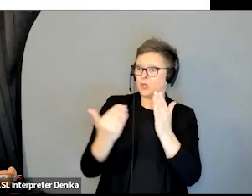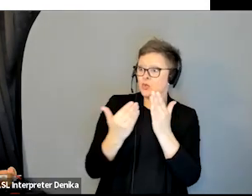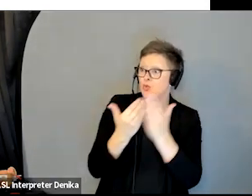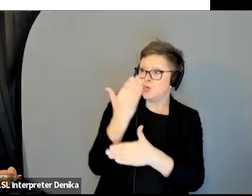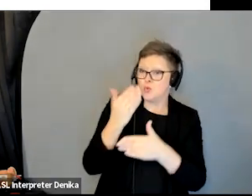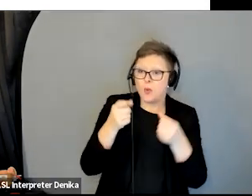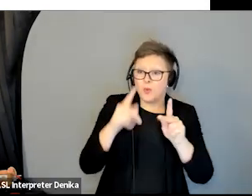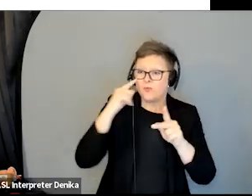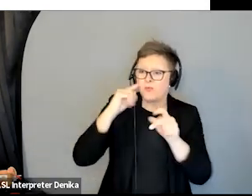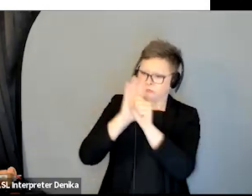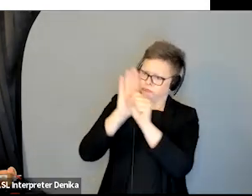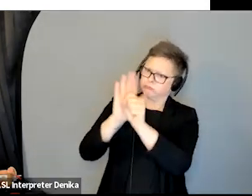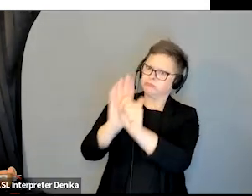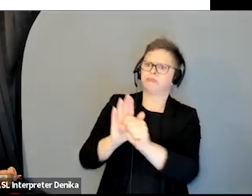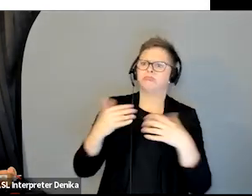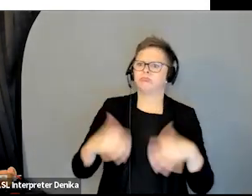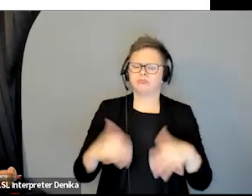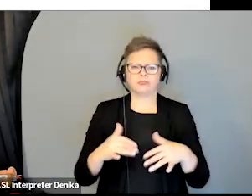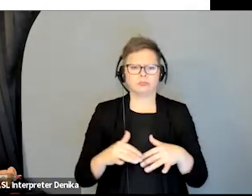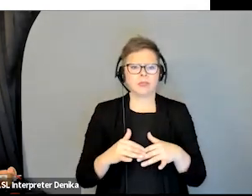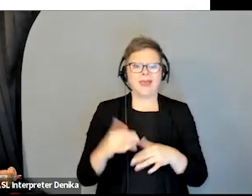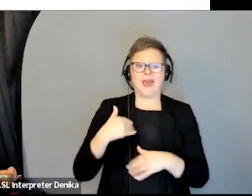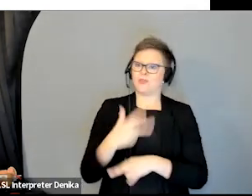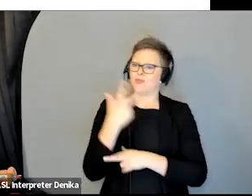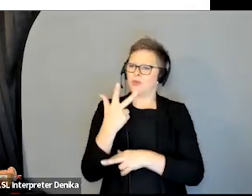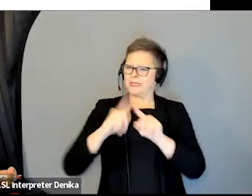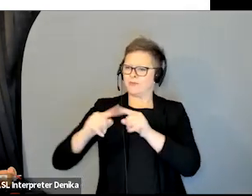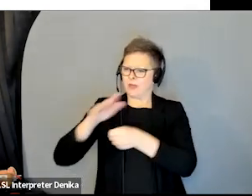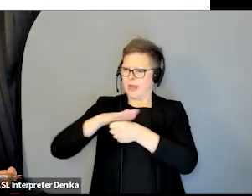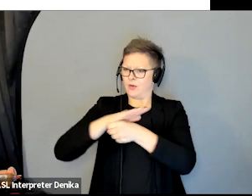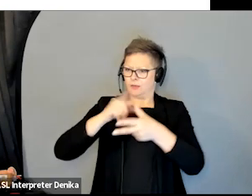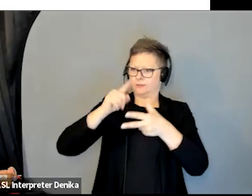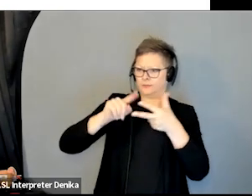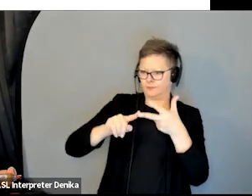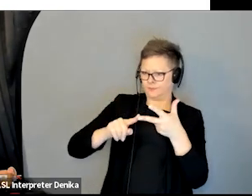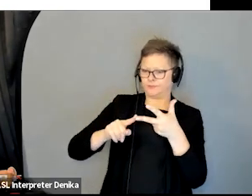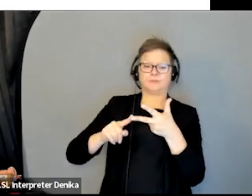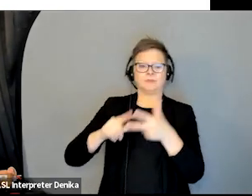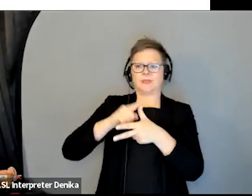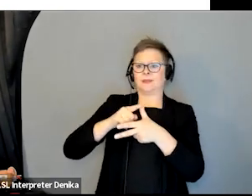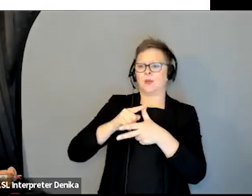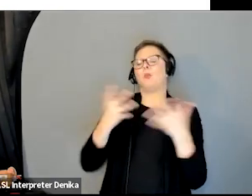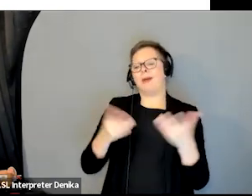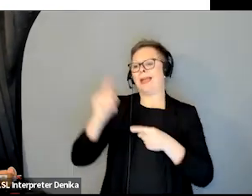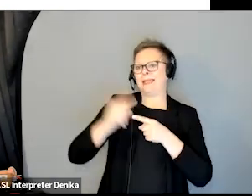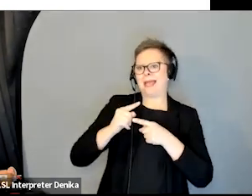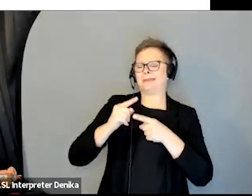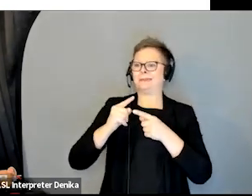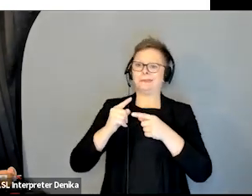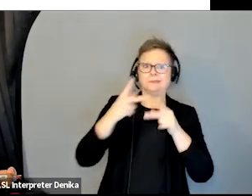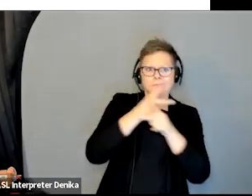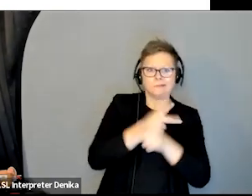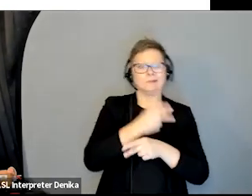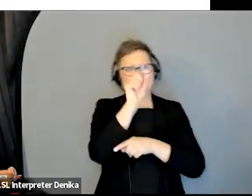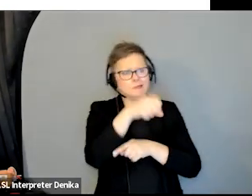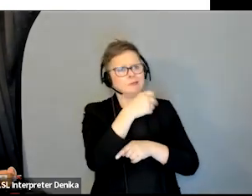workplace accommodations. And there were basically 3 aspects to this. So the first was less bureaucracy. So while the process